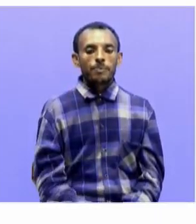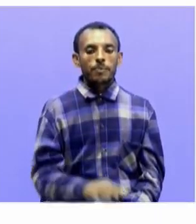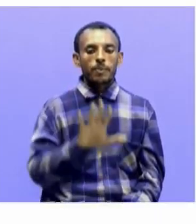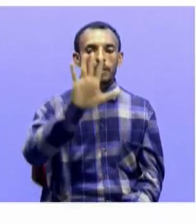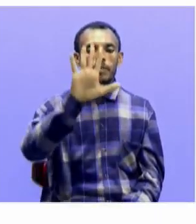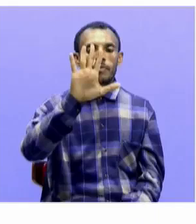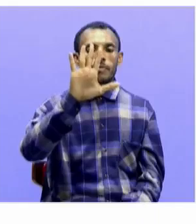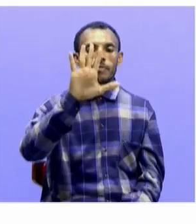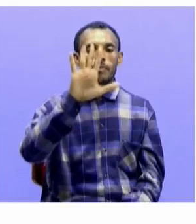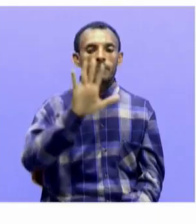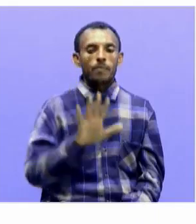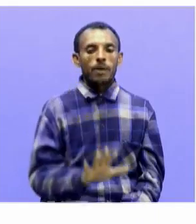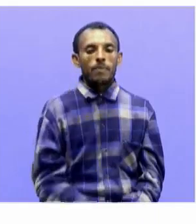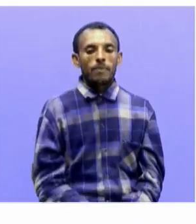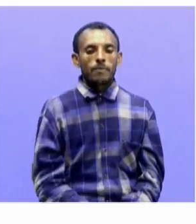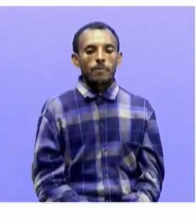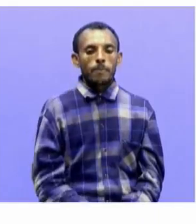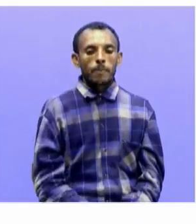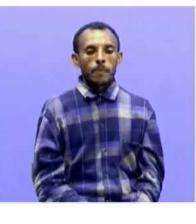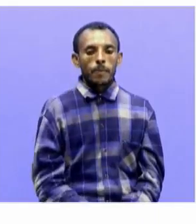5,